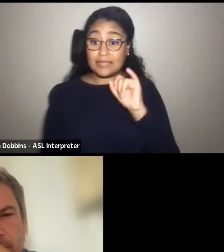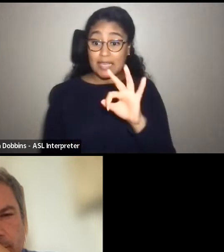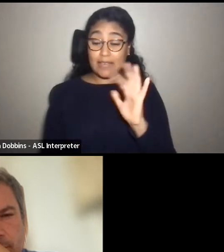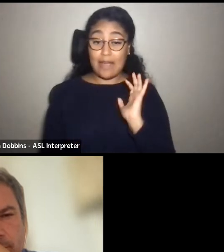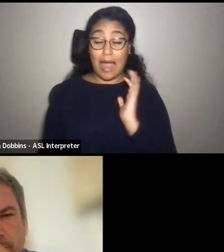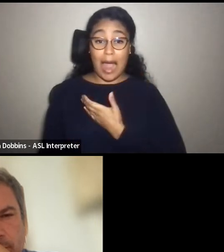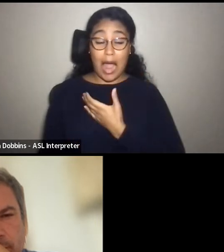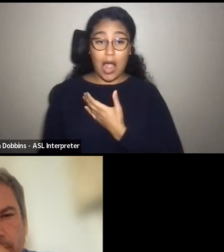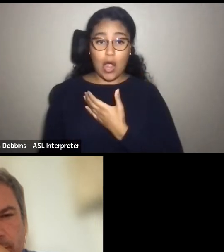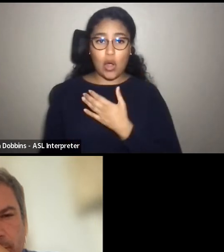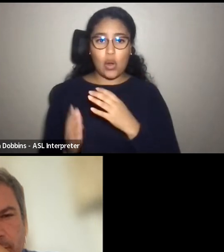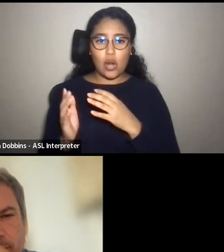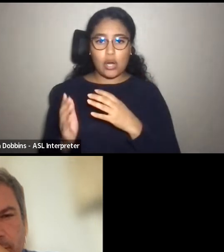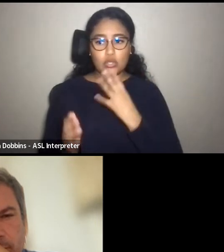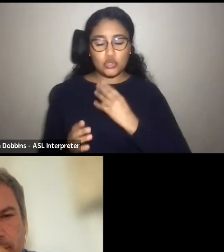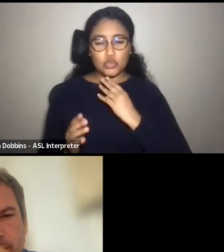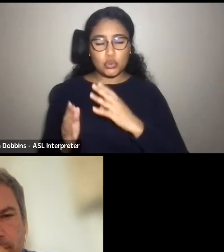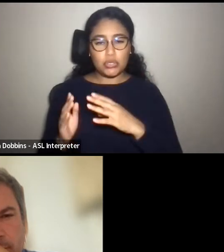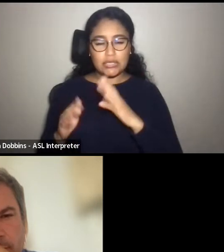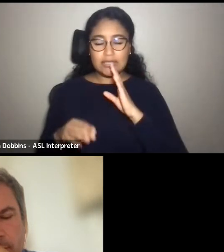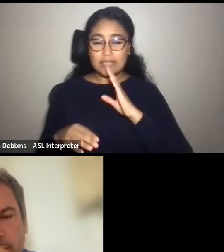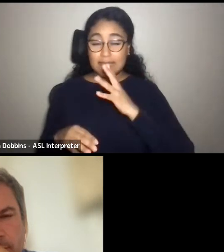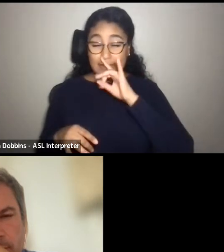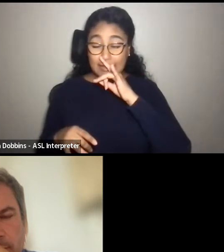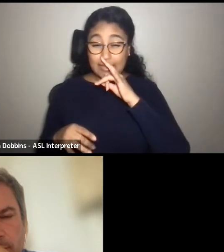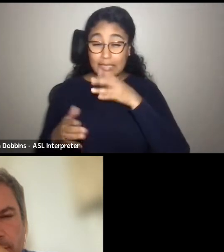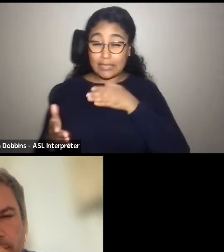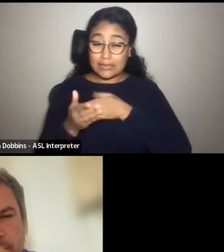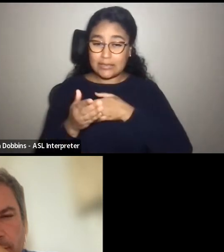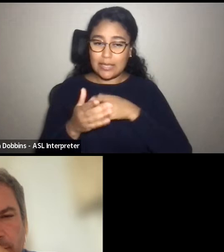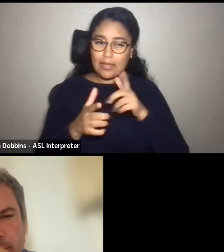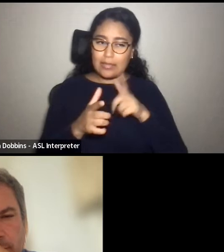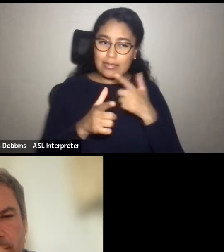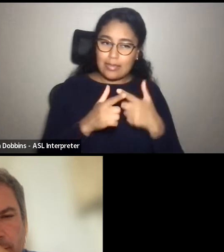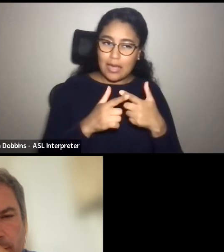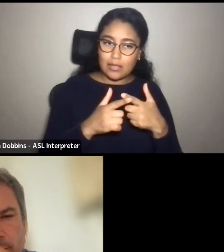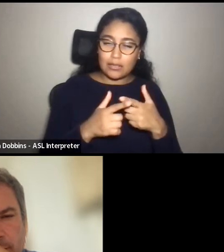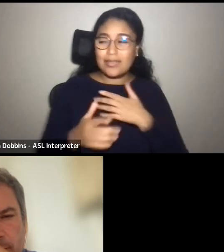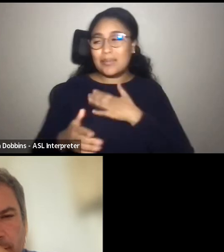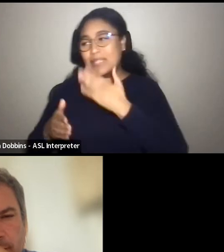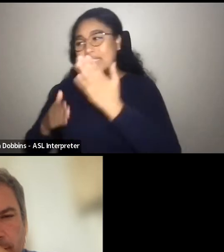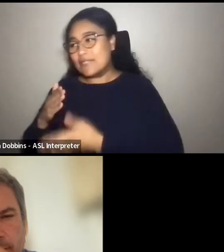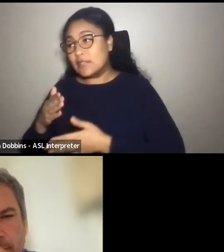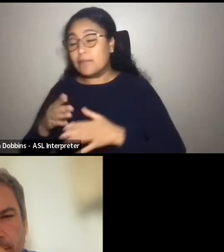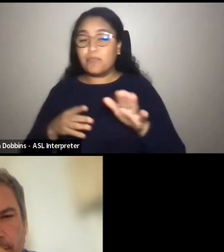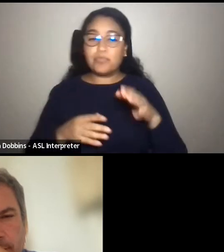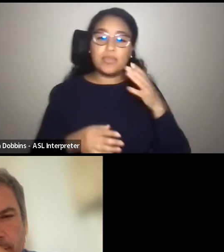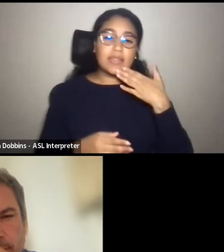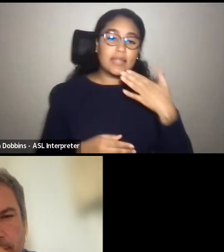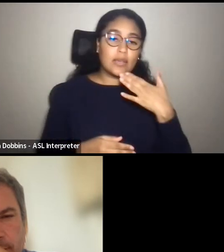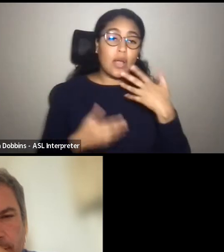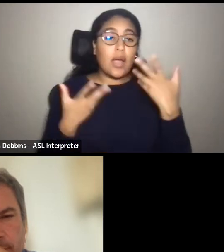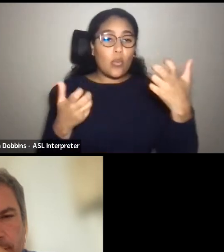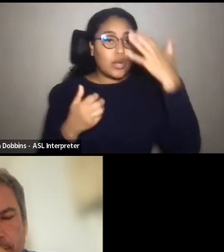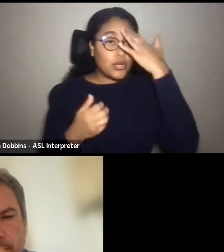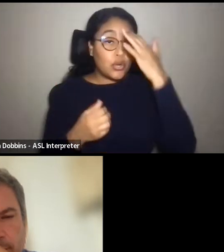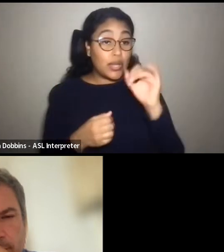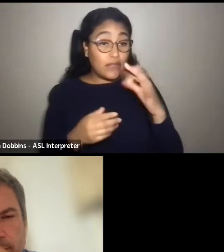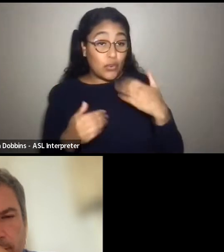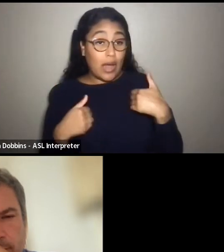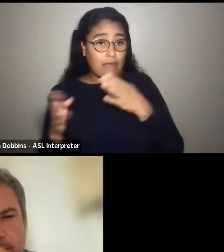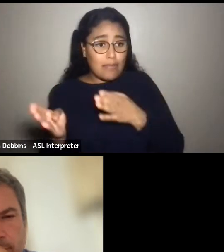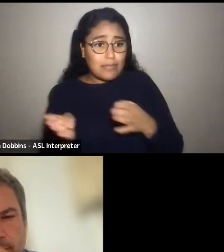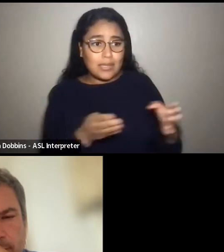teachers and the principal, everyone. Sorry, please try wrapping up. Okay. Thank you. I want to know if you have a plan, and I want